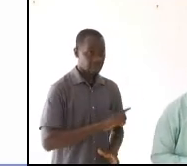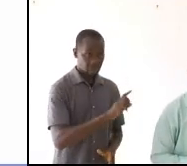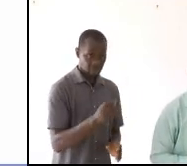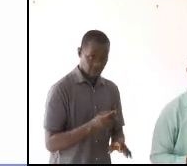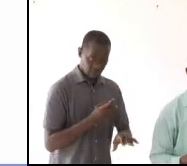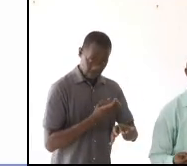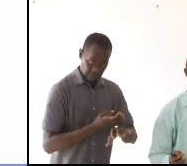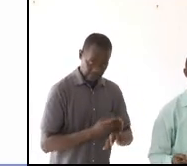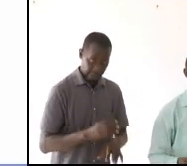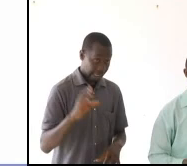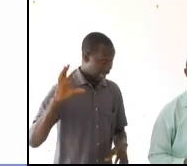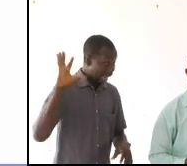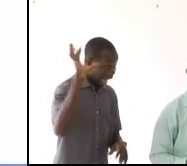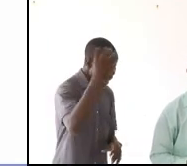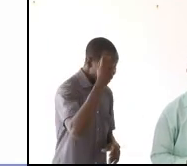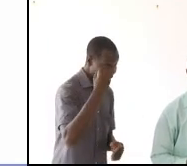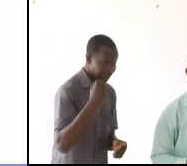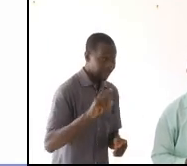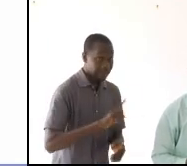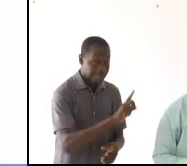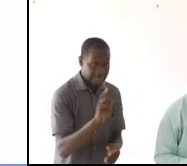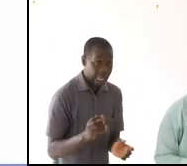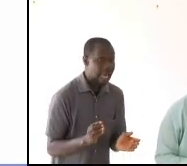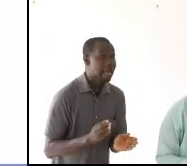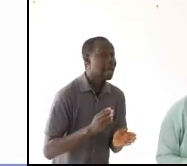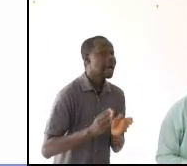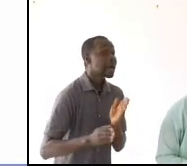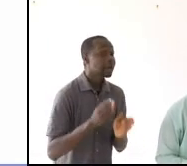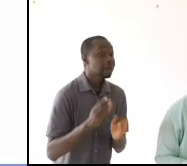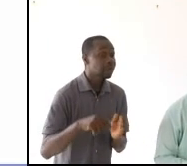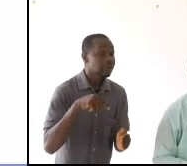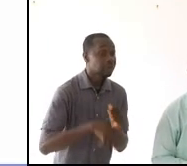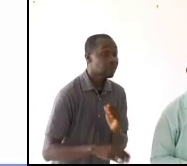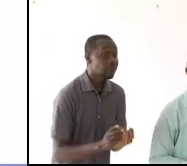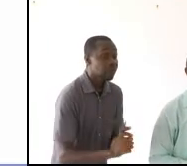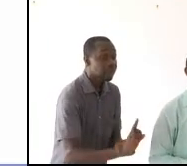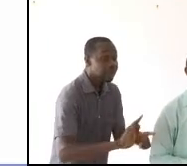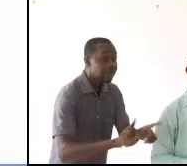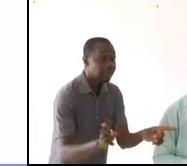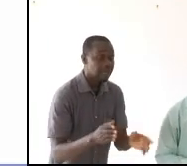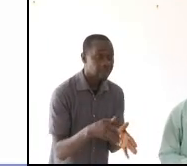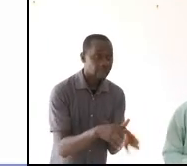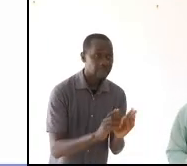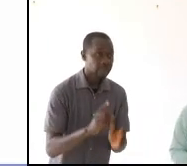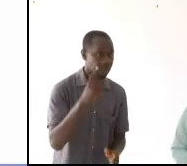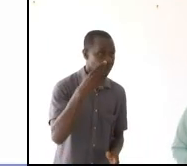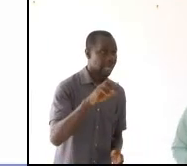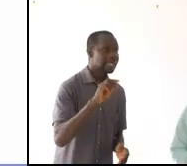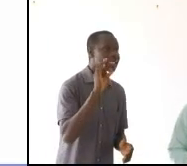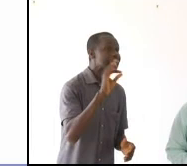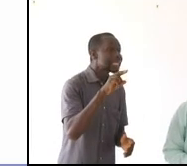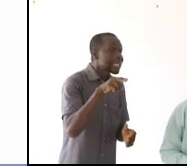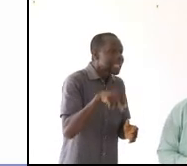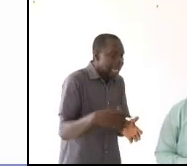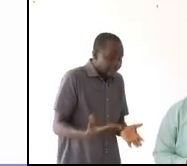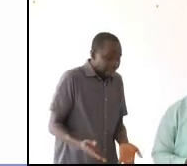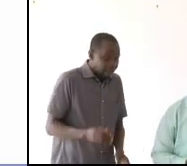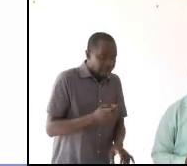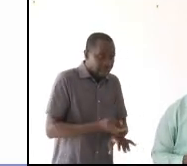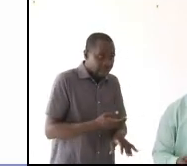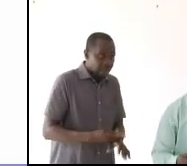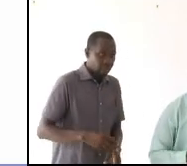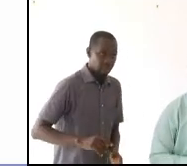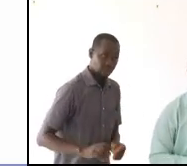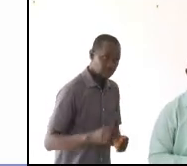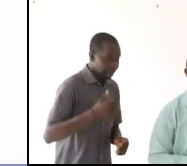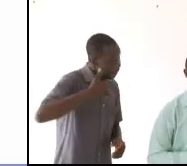systems achieve their control in two distinct ways. Now, the nervous system works more like